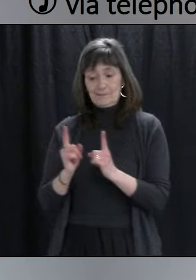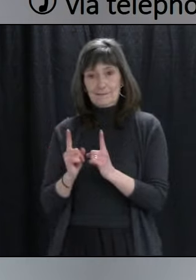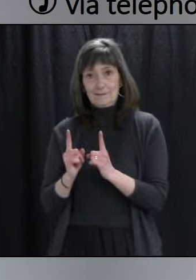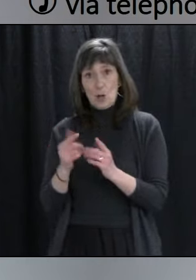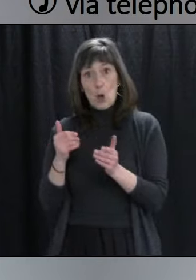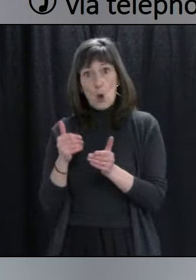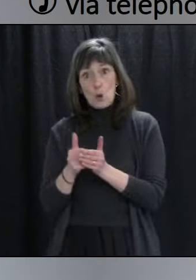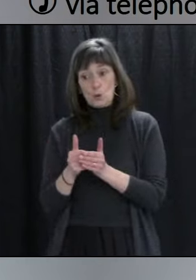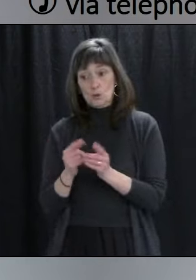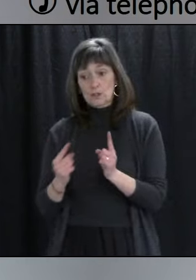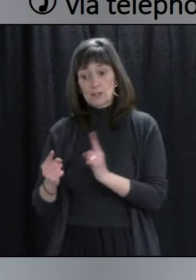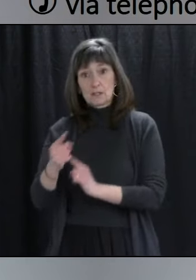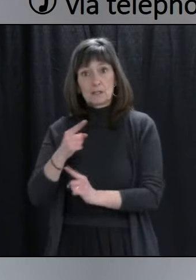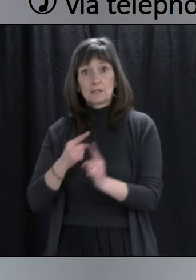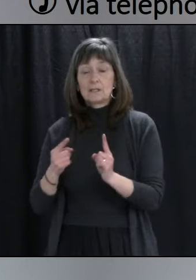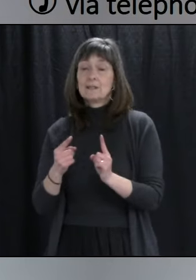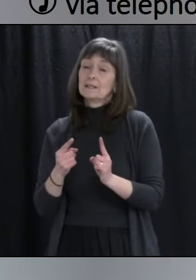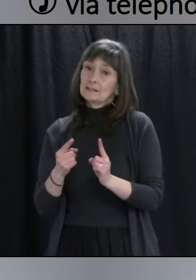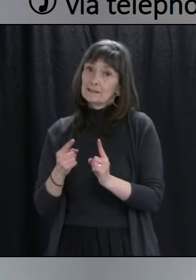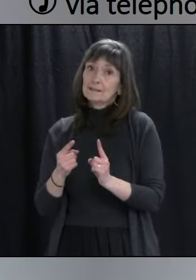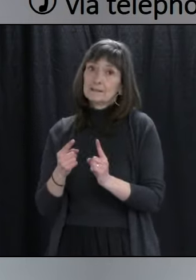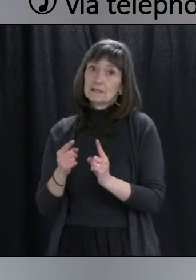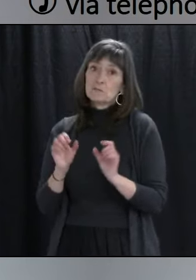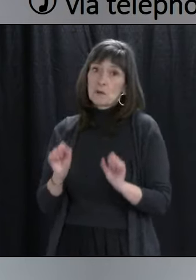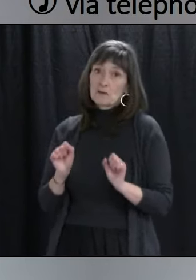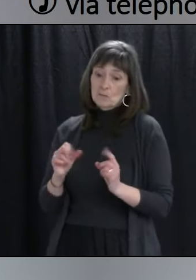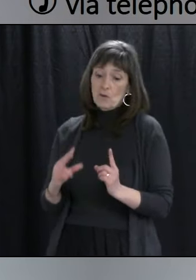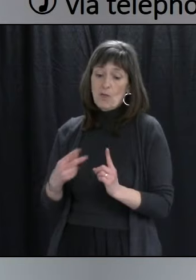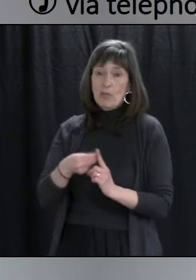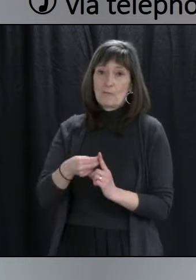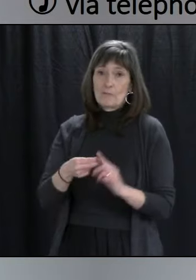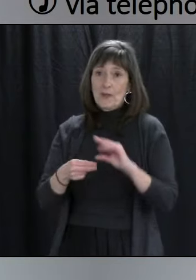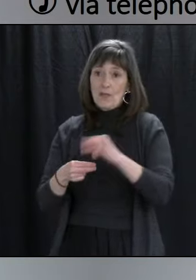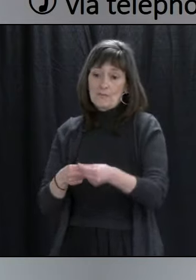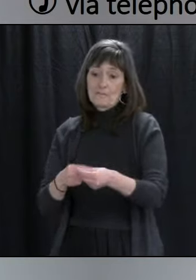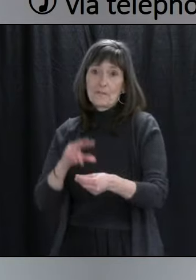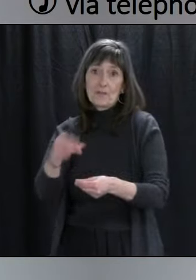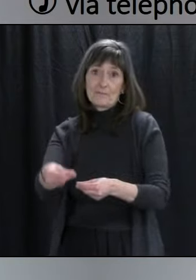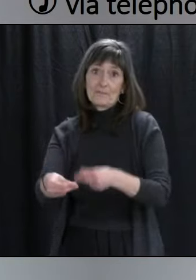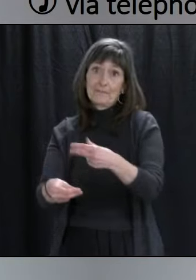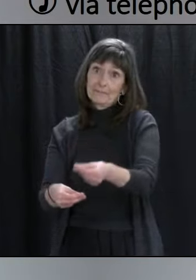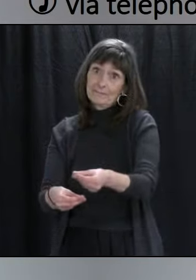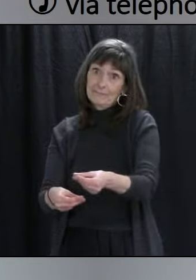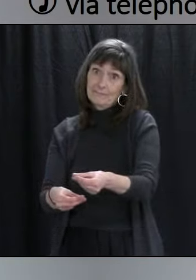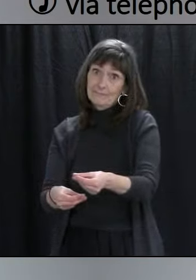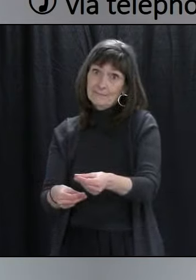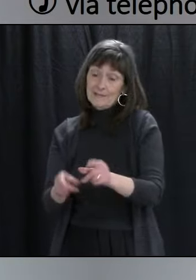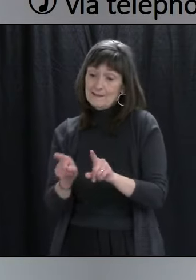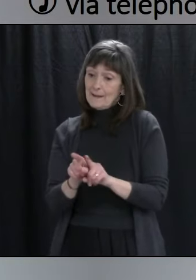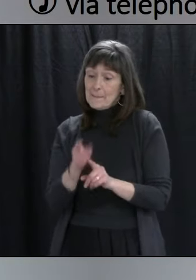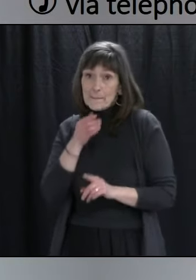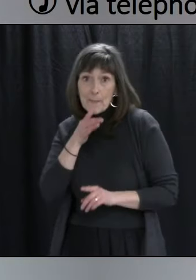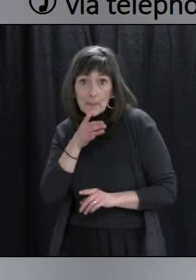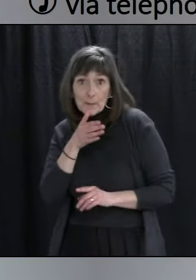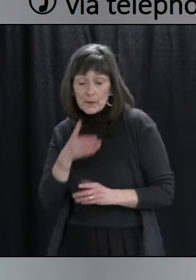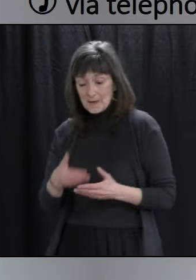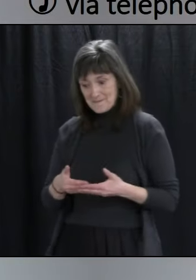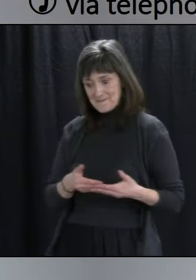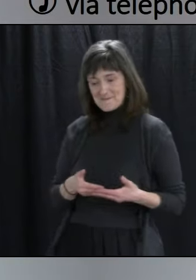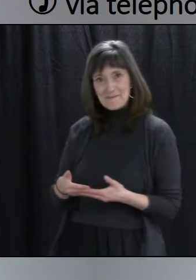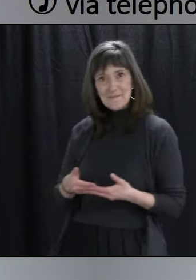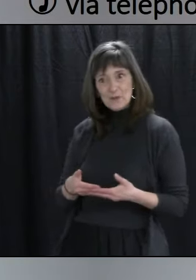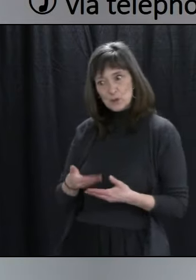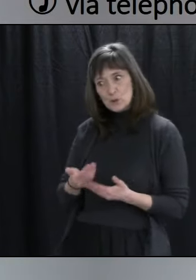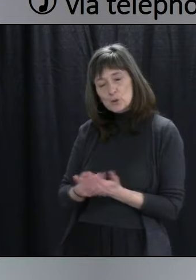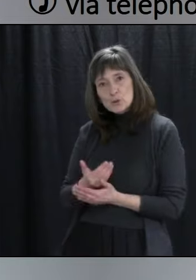is at risk of either contracting the disease or passing it on. Our newborns and mothers are vulnerable to a